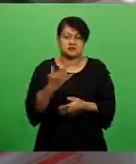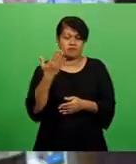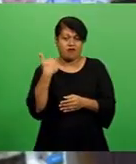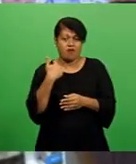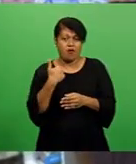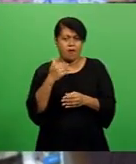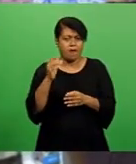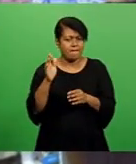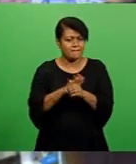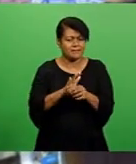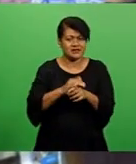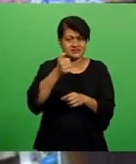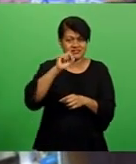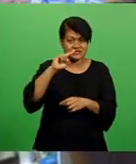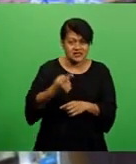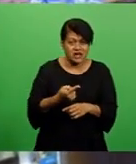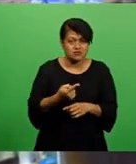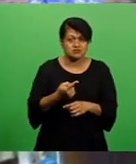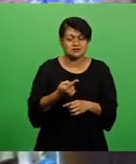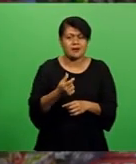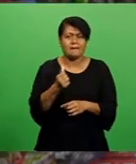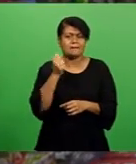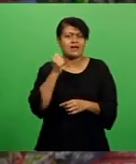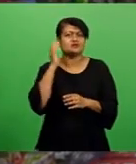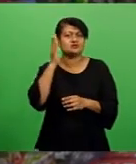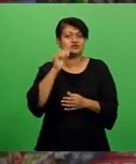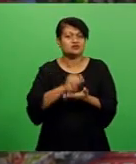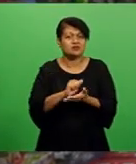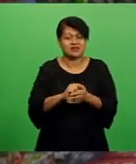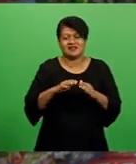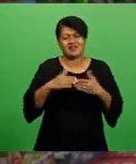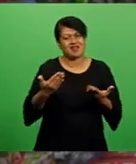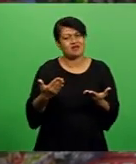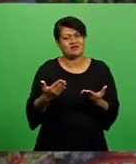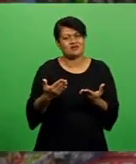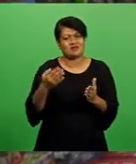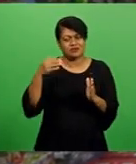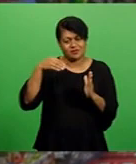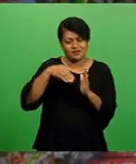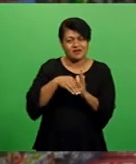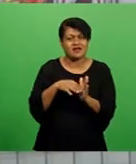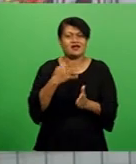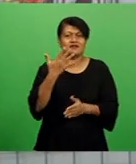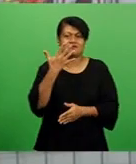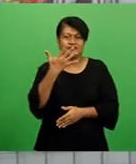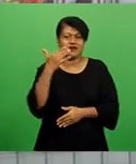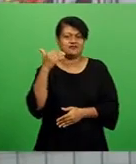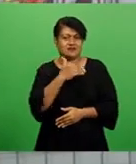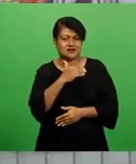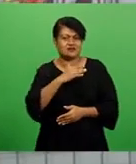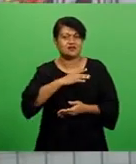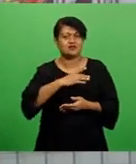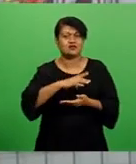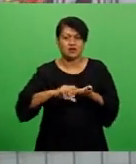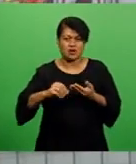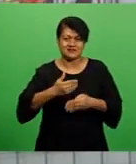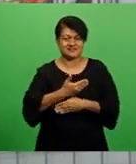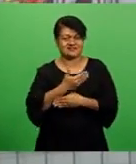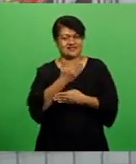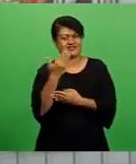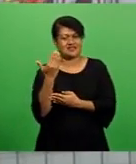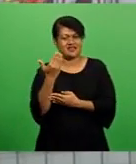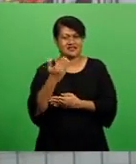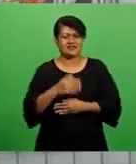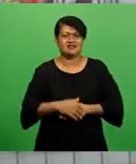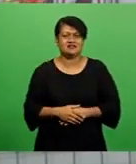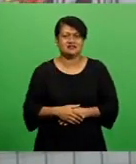day during back-to-school shopping. Now they're just hitting $500 a day. There are a lot of vouchers coming from